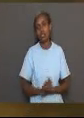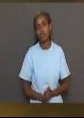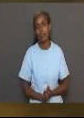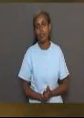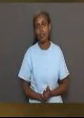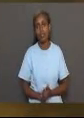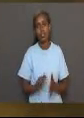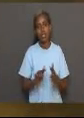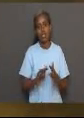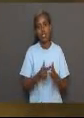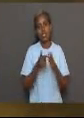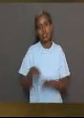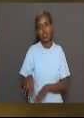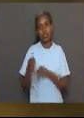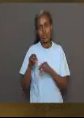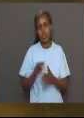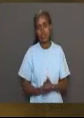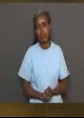Let us get started, students.